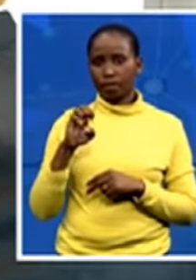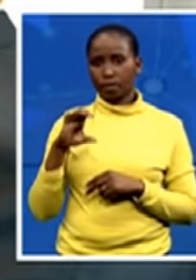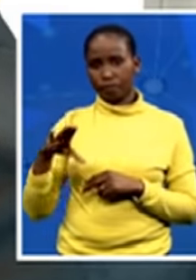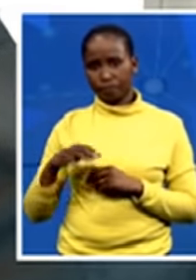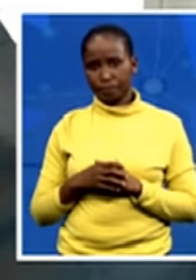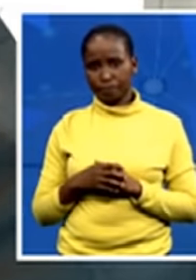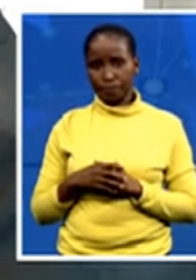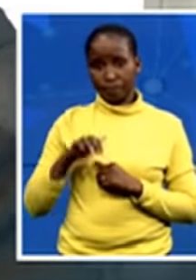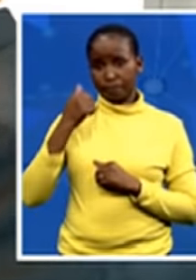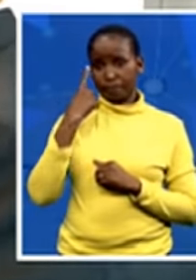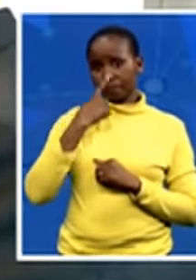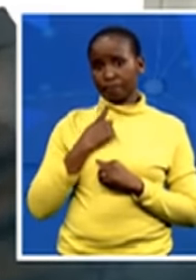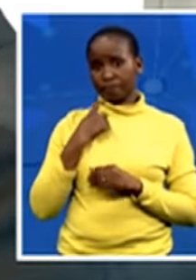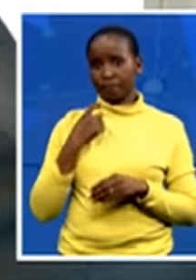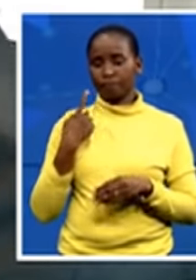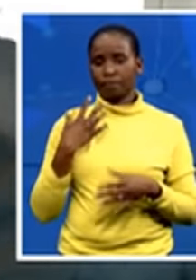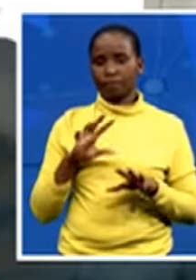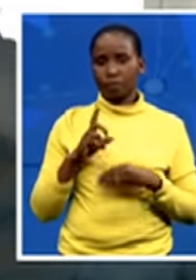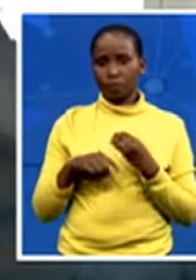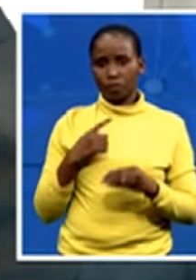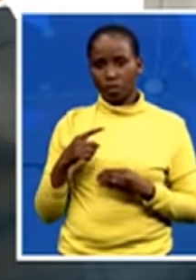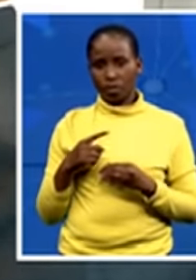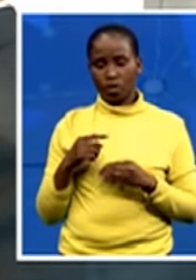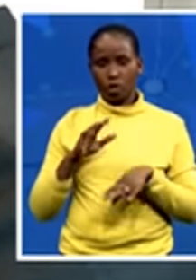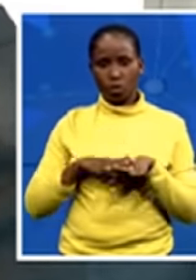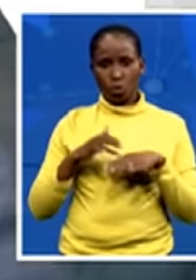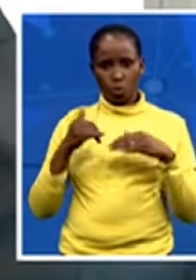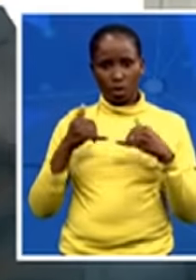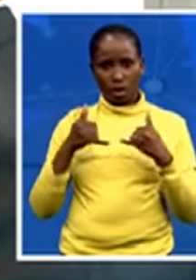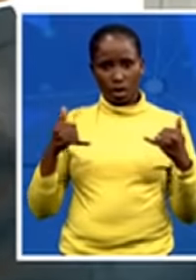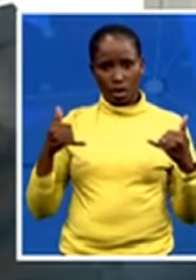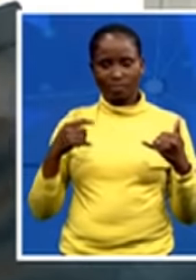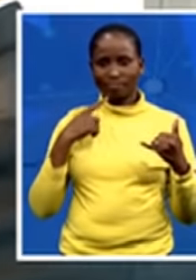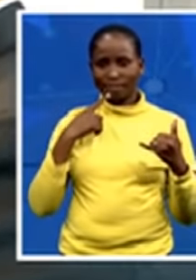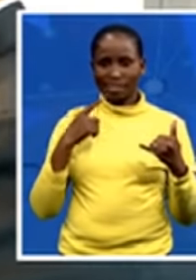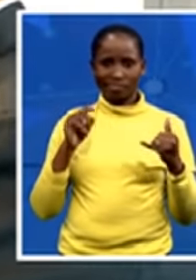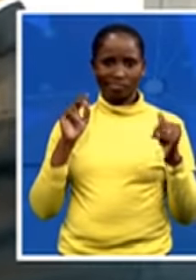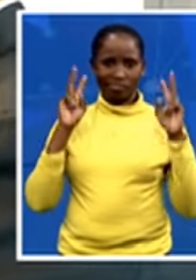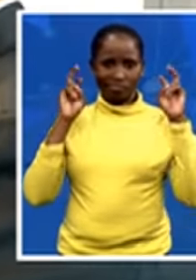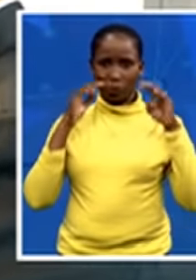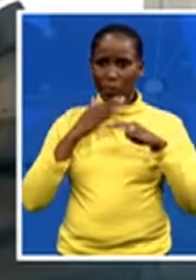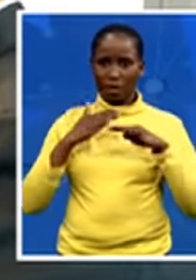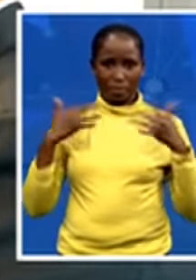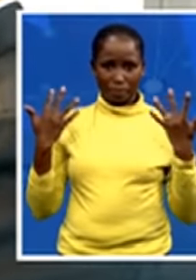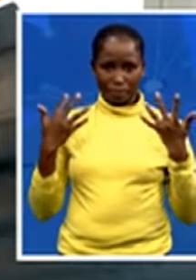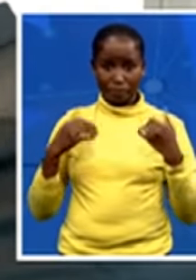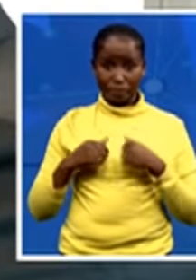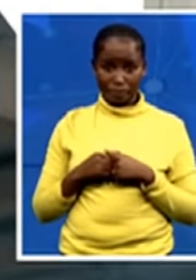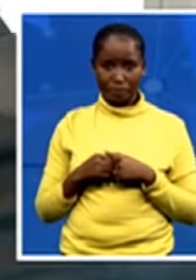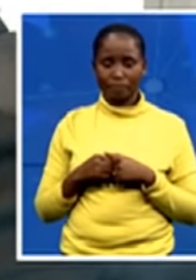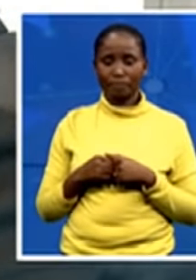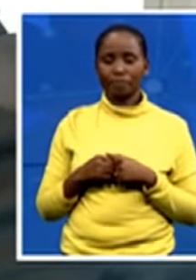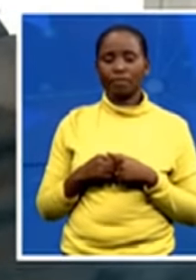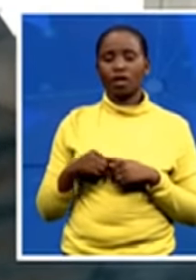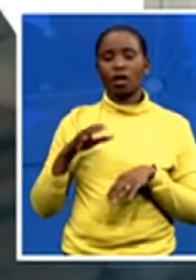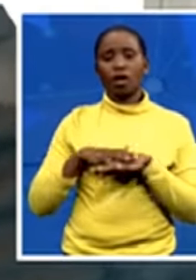the online being a disaster. The online, it is not a disaster, however, there are challenges that